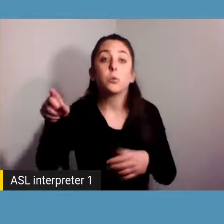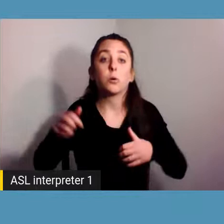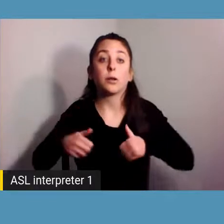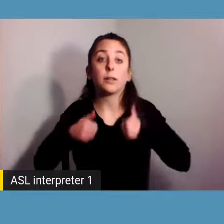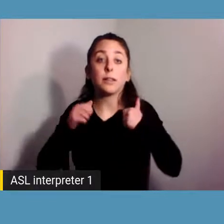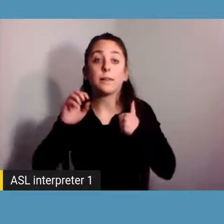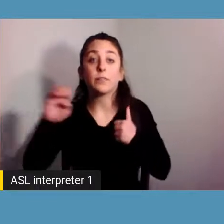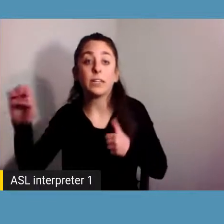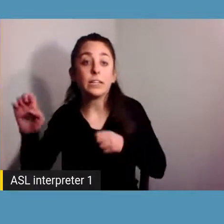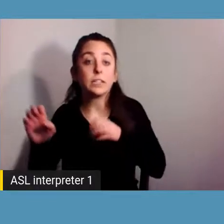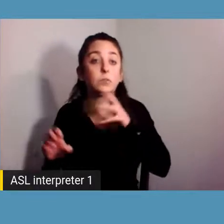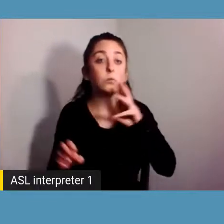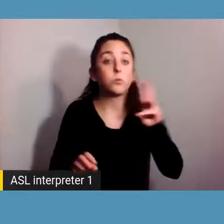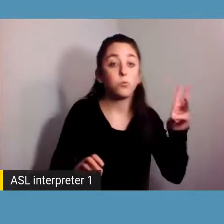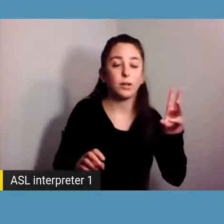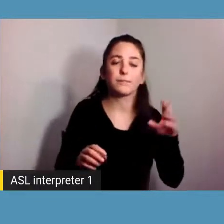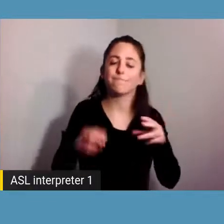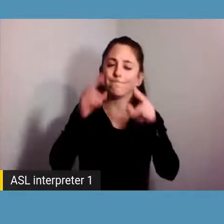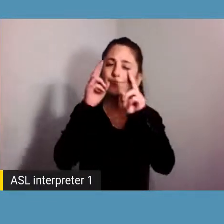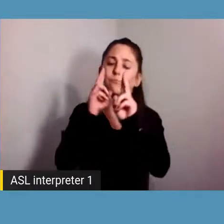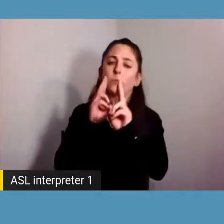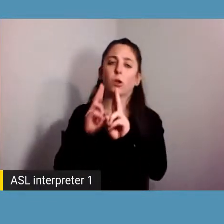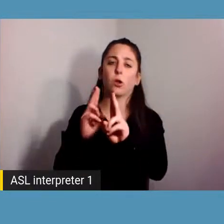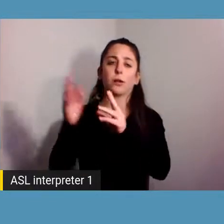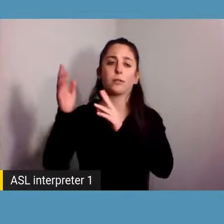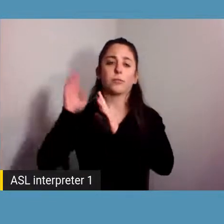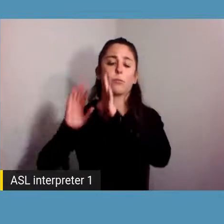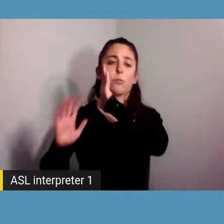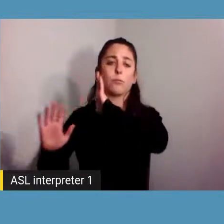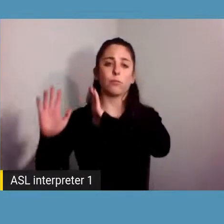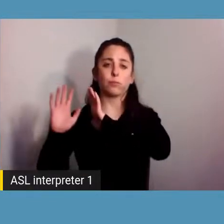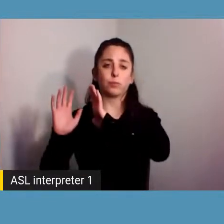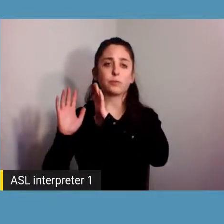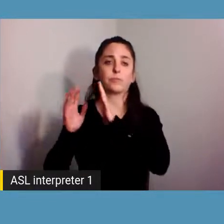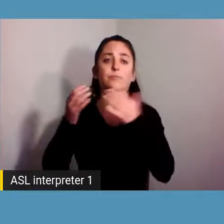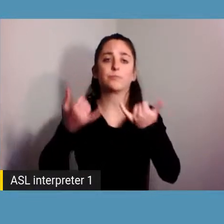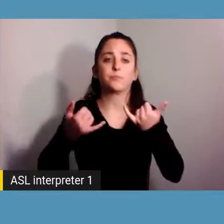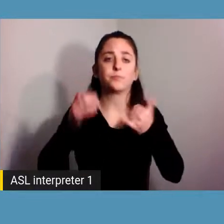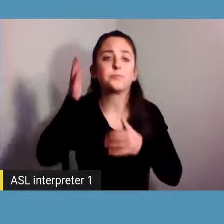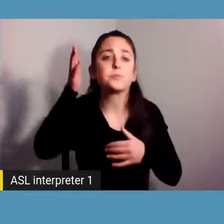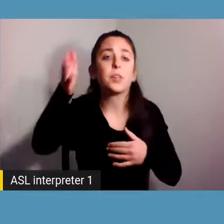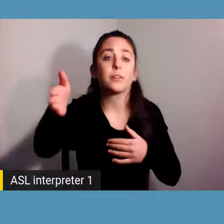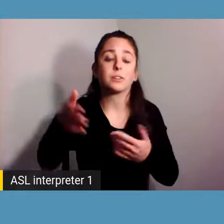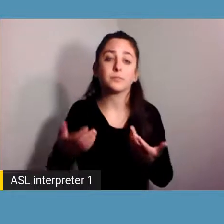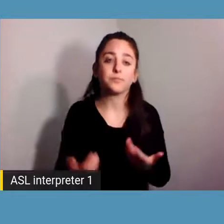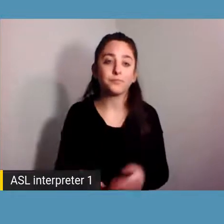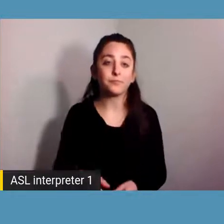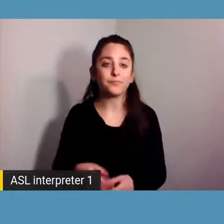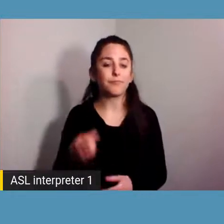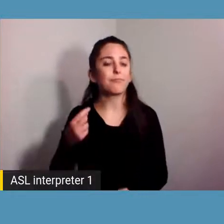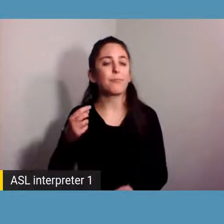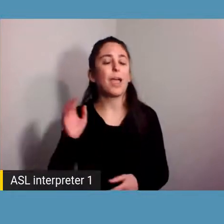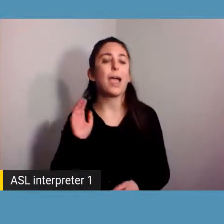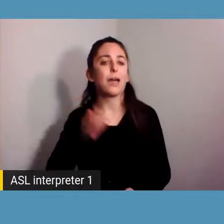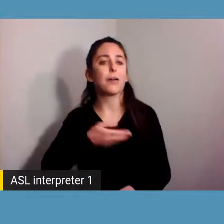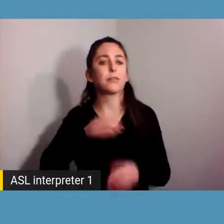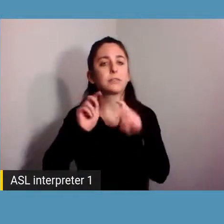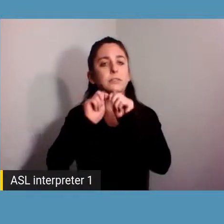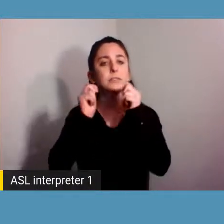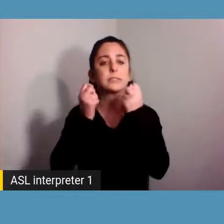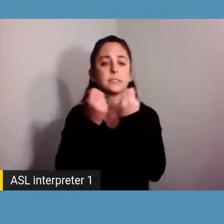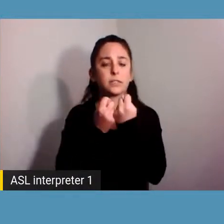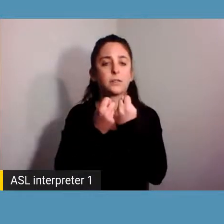elders, both past and present, as well as future generations. We, the Digital Empowerment Project team, recognize that